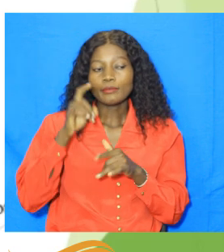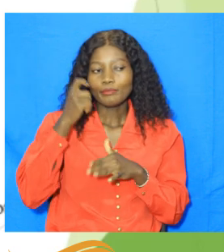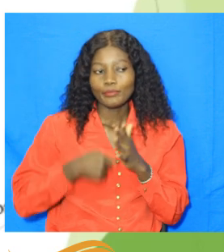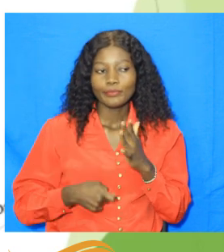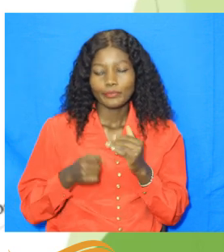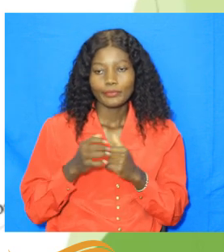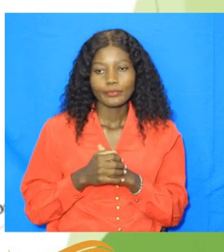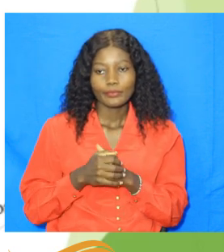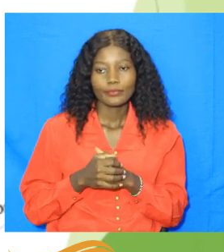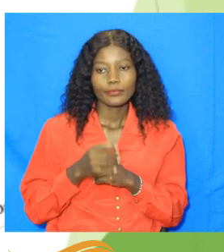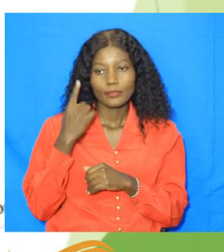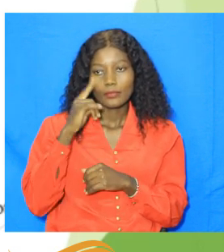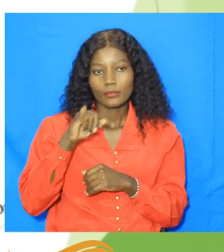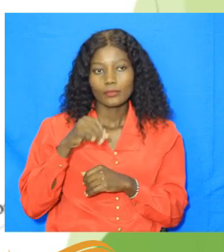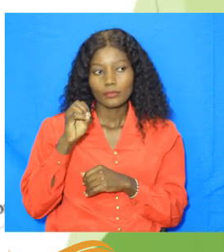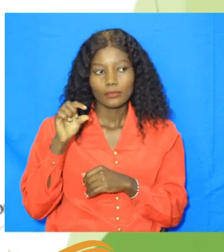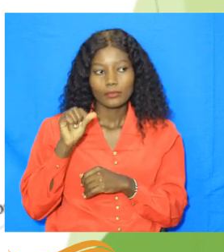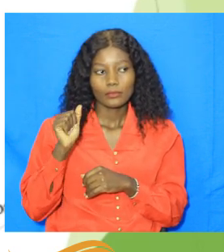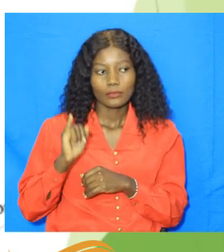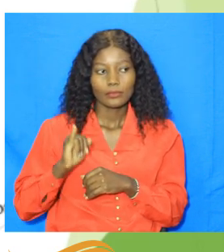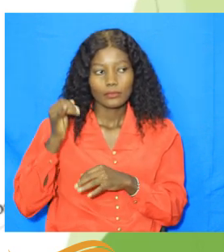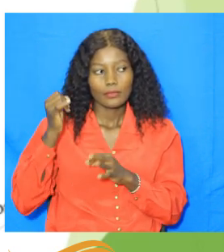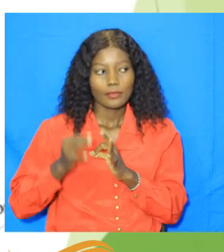penalized. And for jogai, if